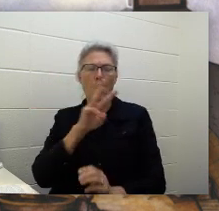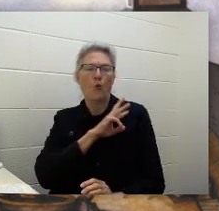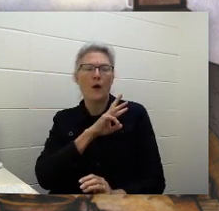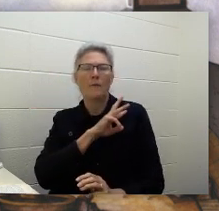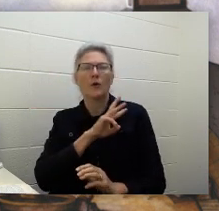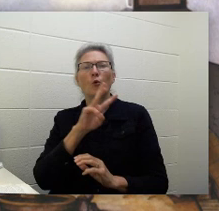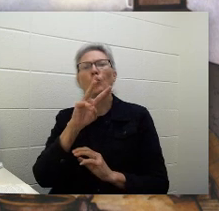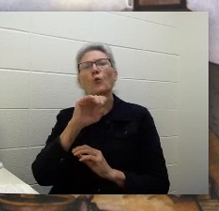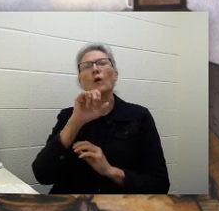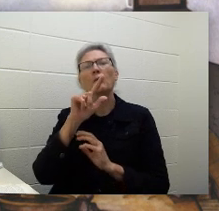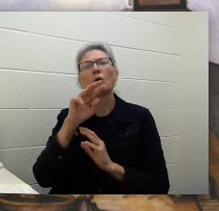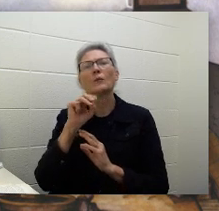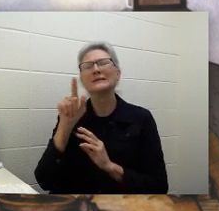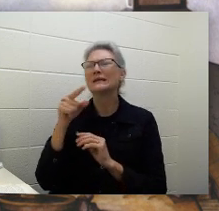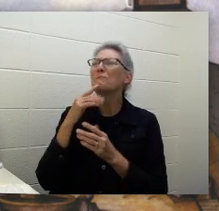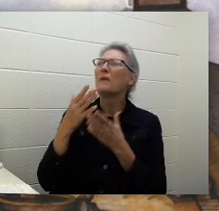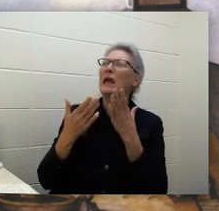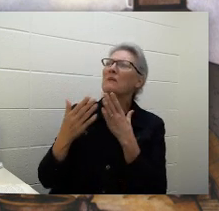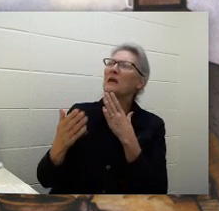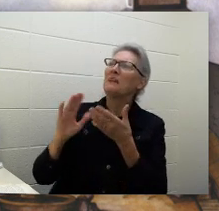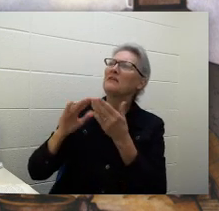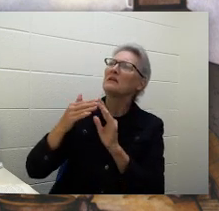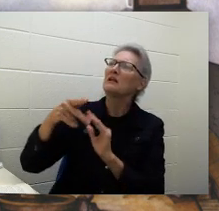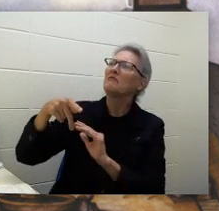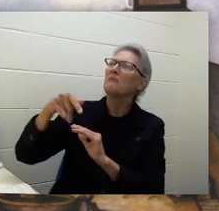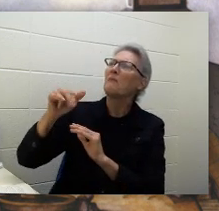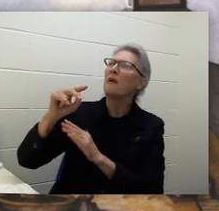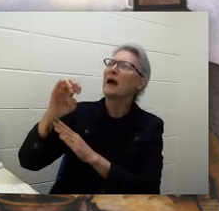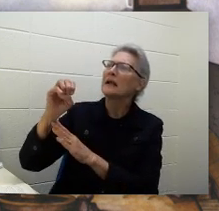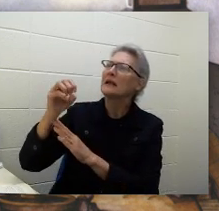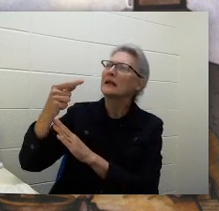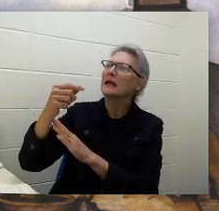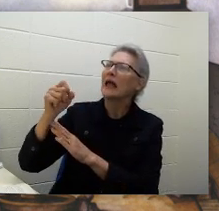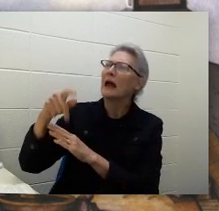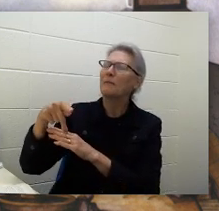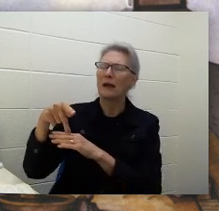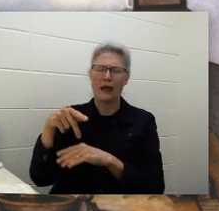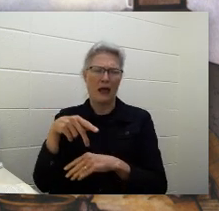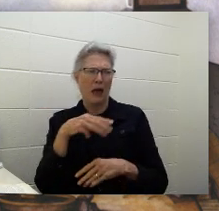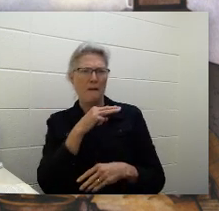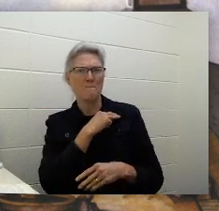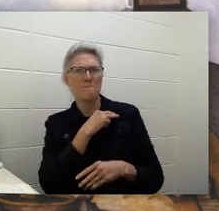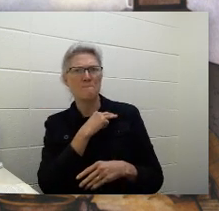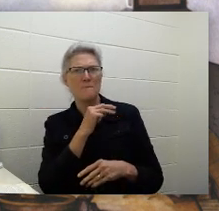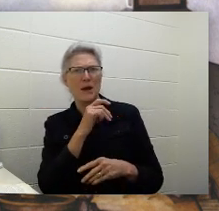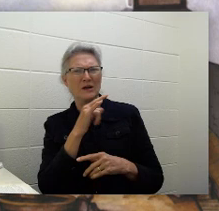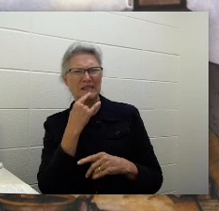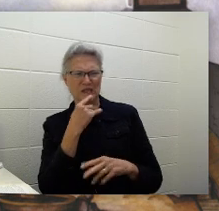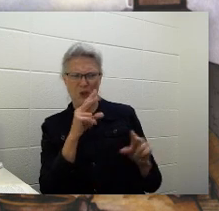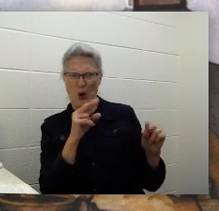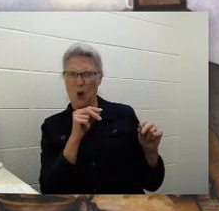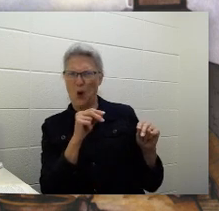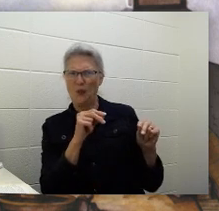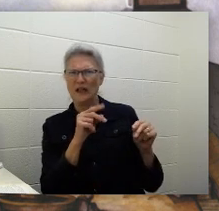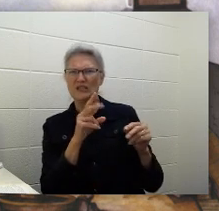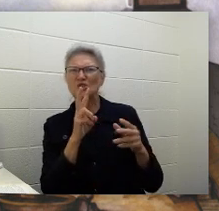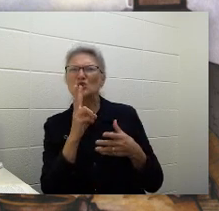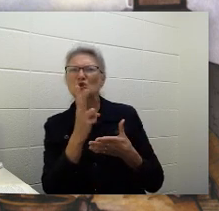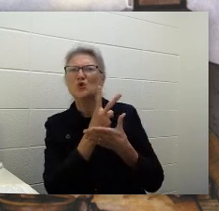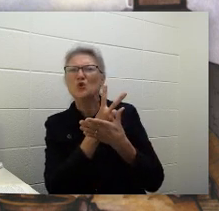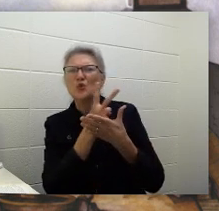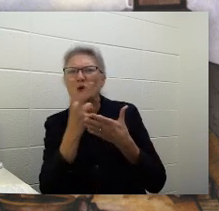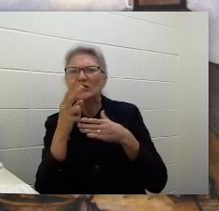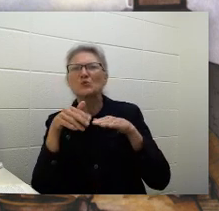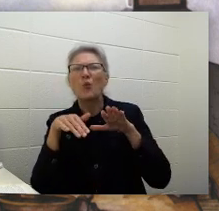thinks maybe Pine Gap. Mary kind of shuts that down. She said that, yeah, it's 2 weeks away,